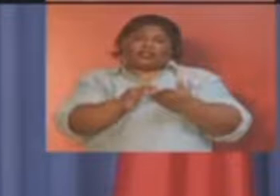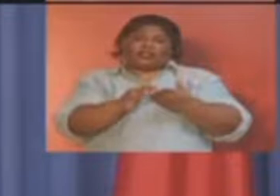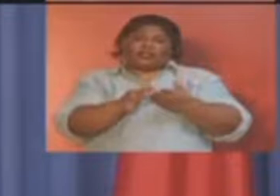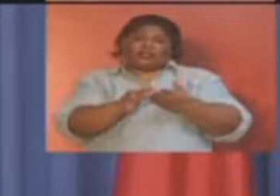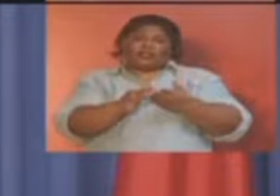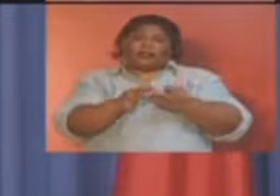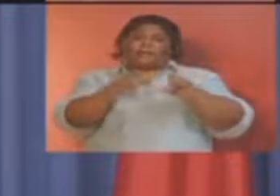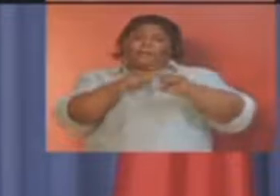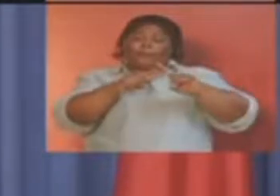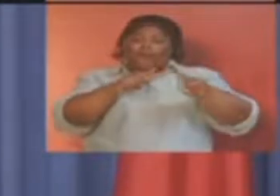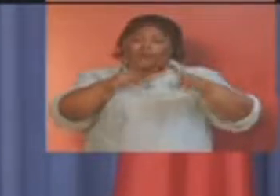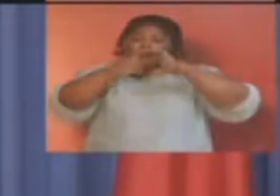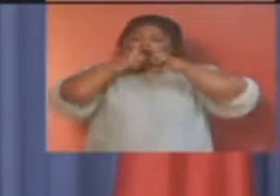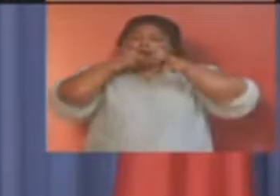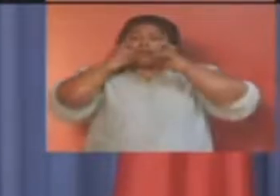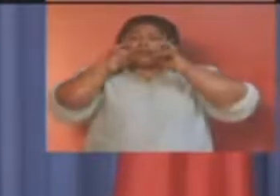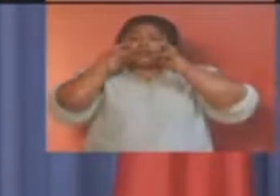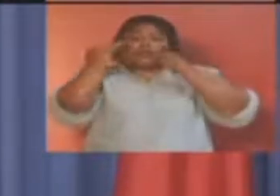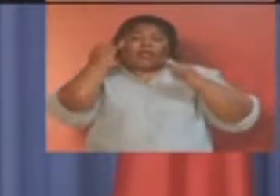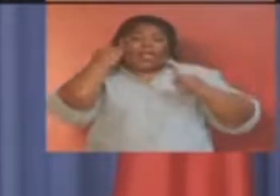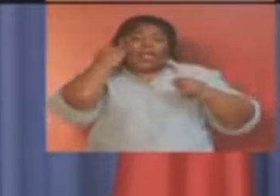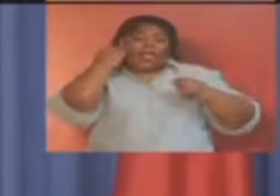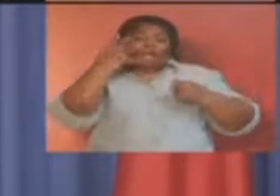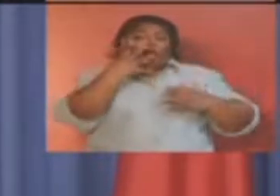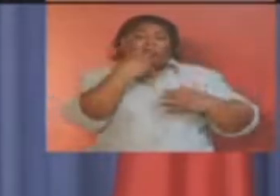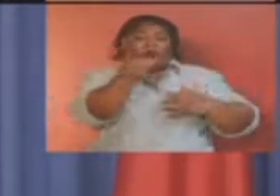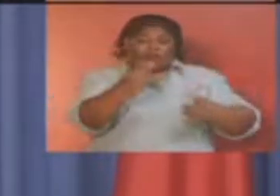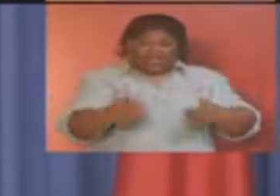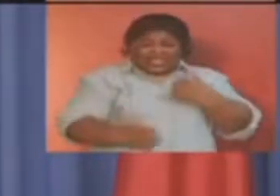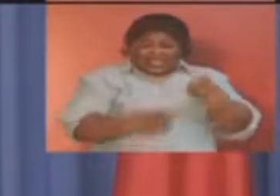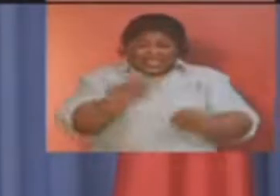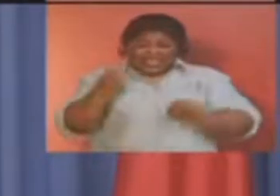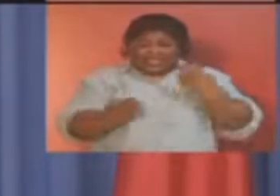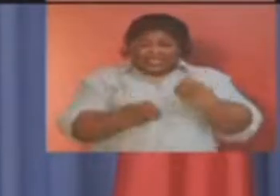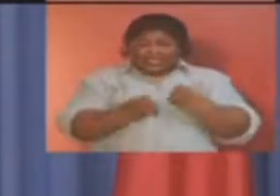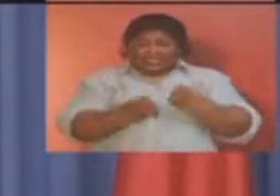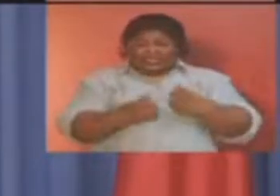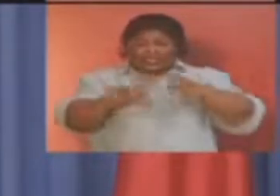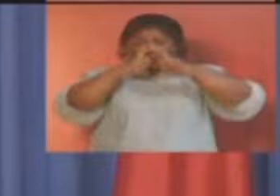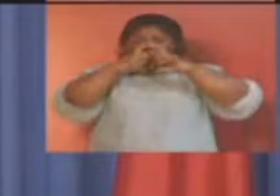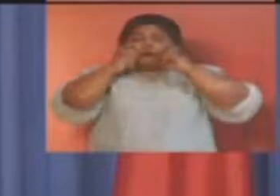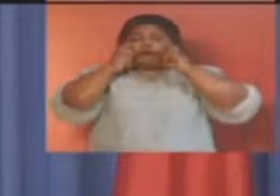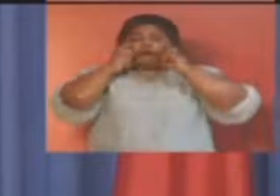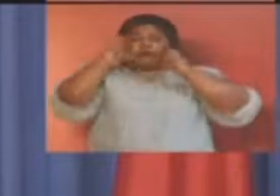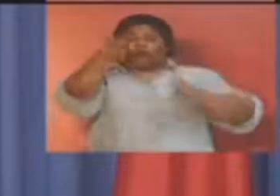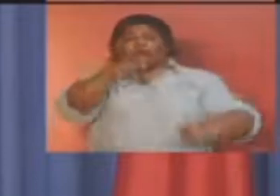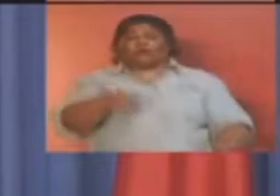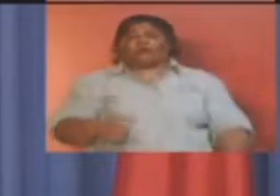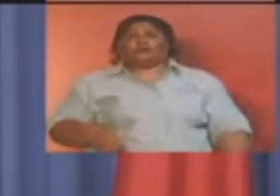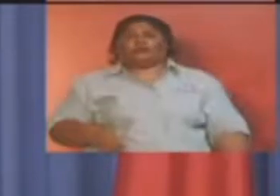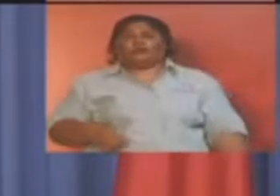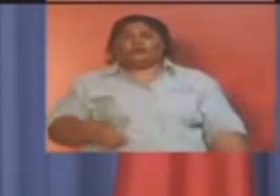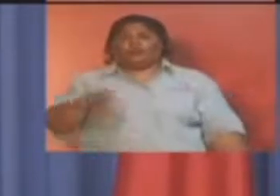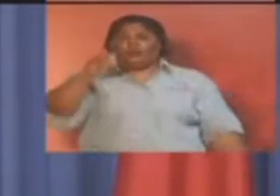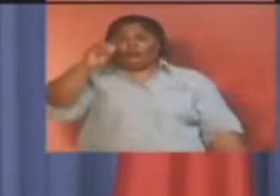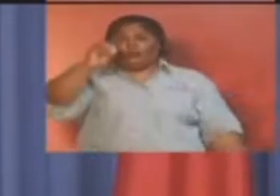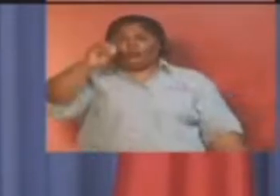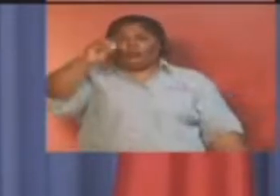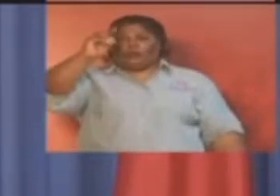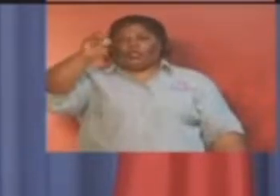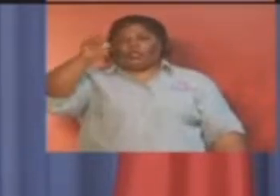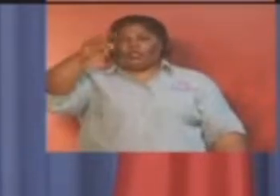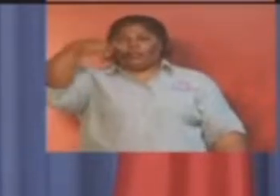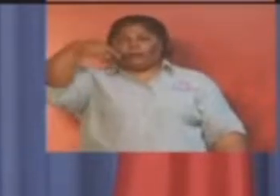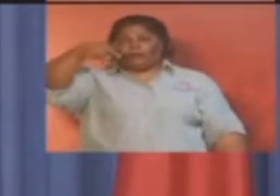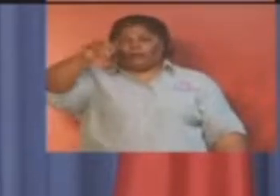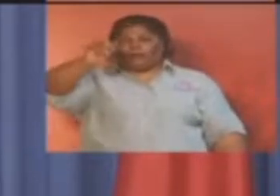outdoor exercising, wear your masks. No group gathering on that. ODPM, TEMA, the DMUs at the